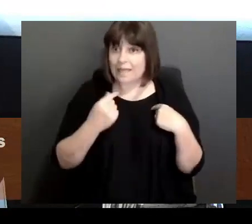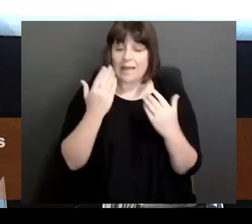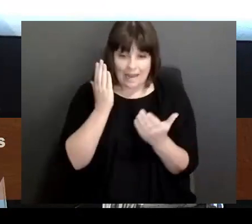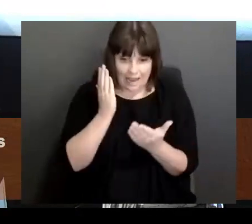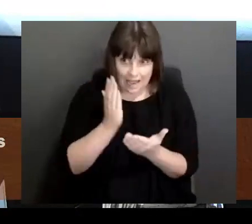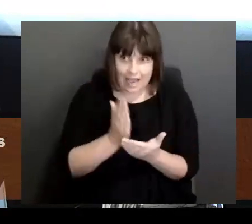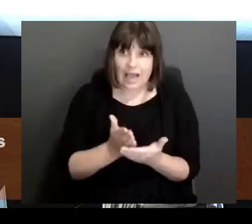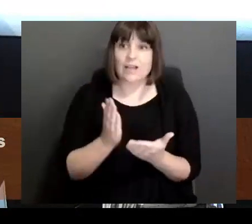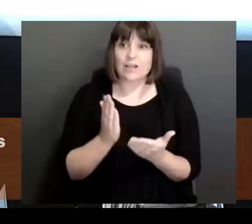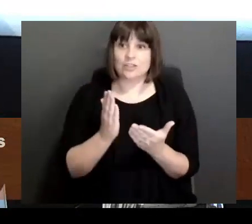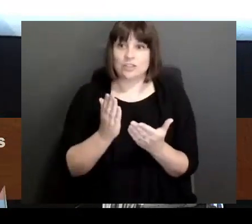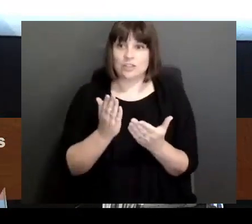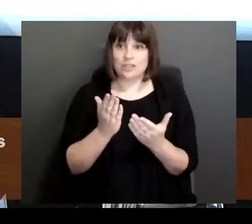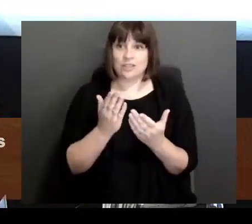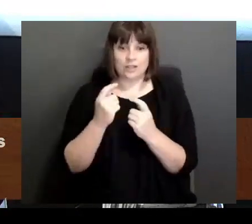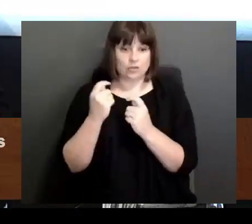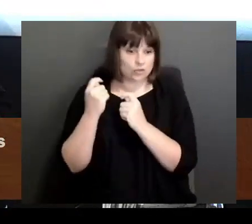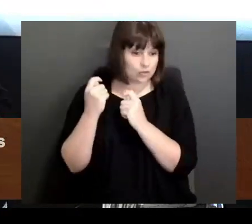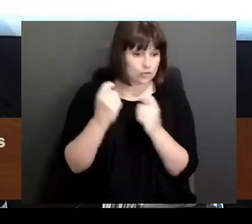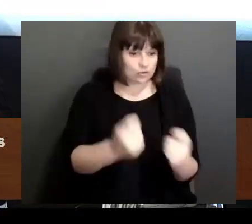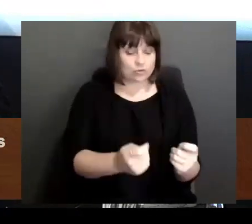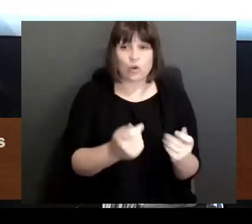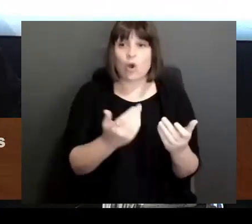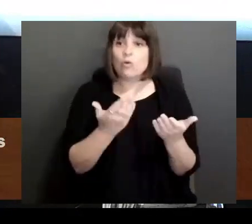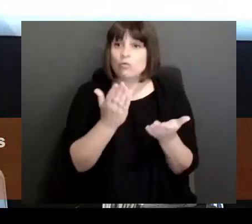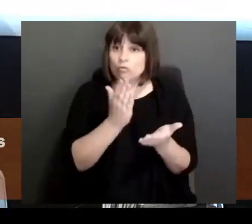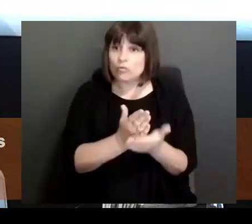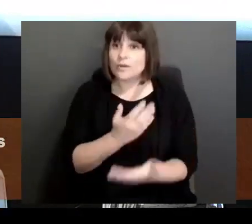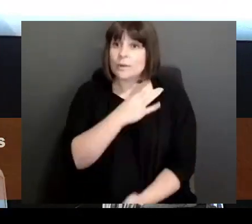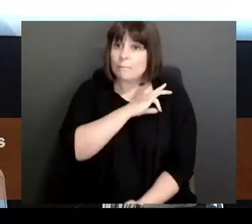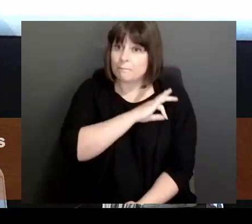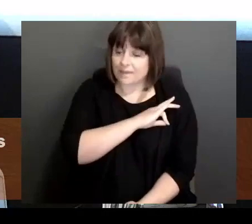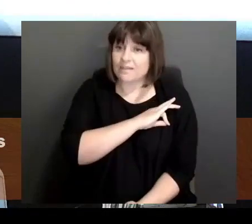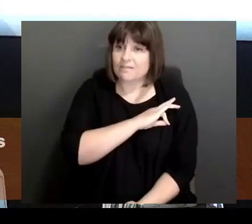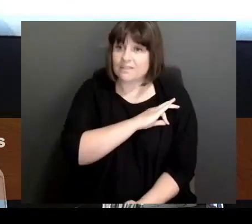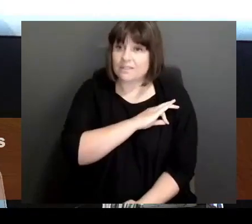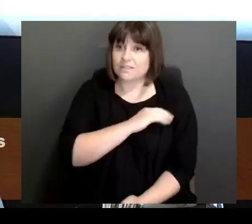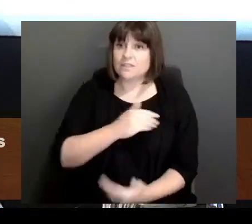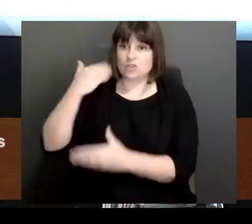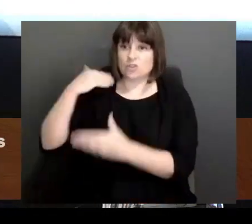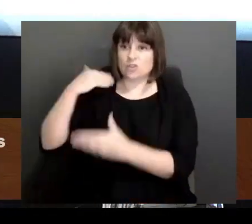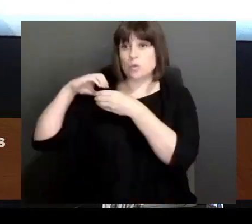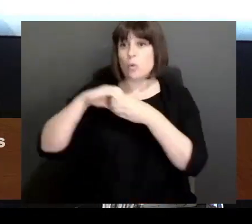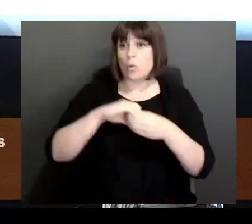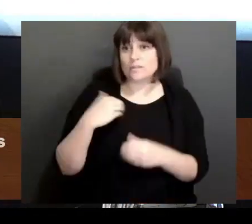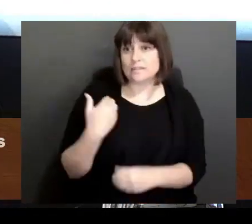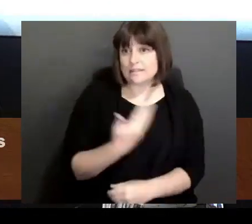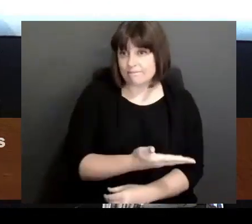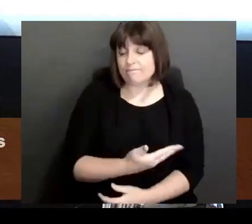real benefits for traditional owners.